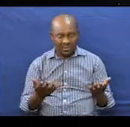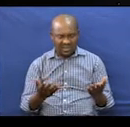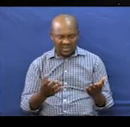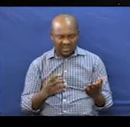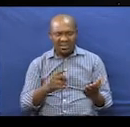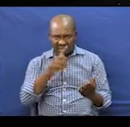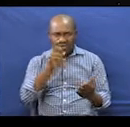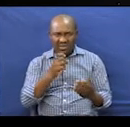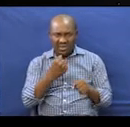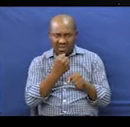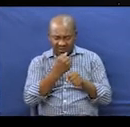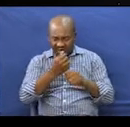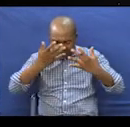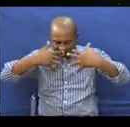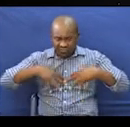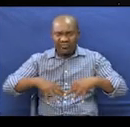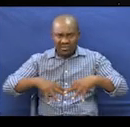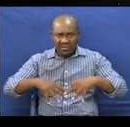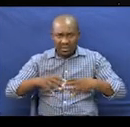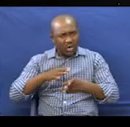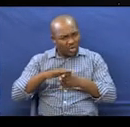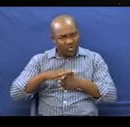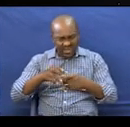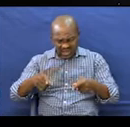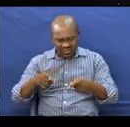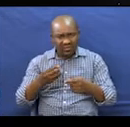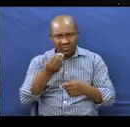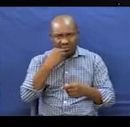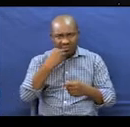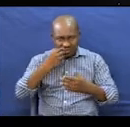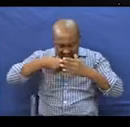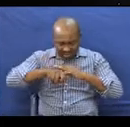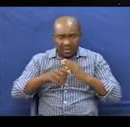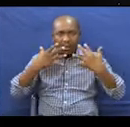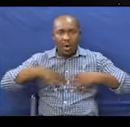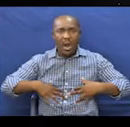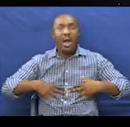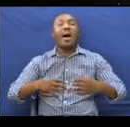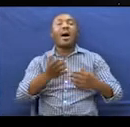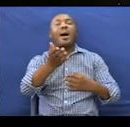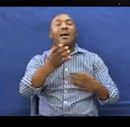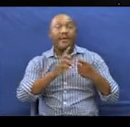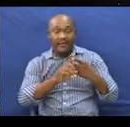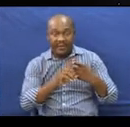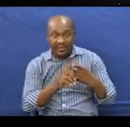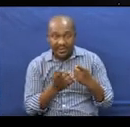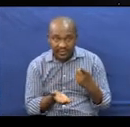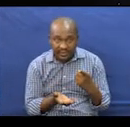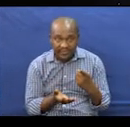What are the functions of carbohydrate, or what are the uses of carbohydrate? The first function is